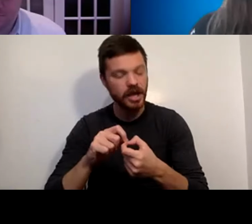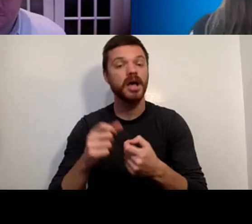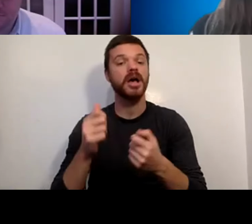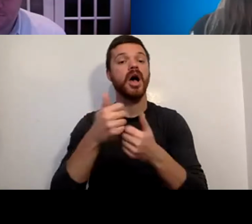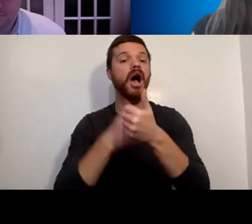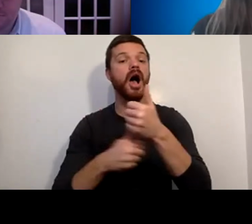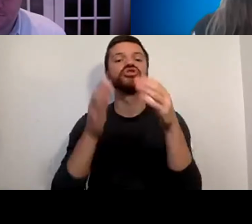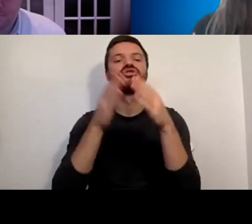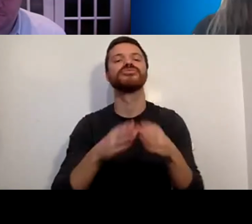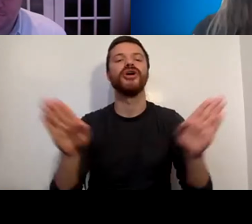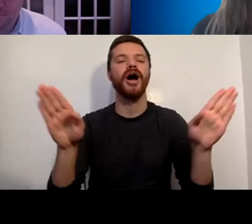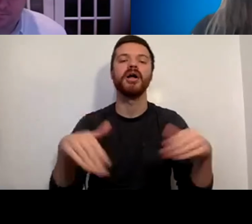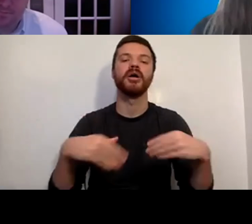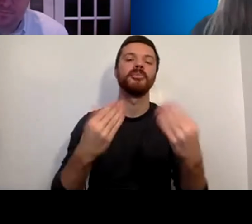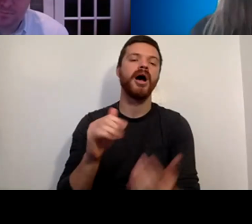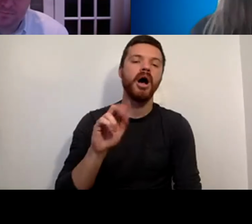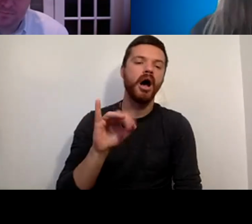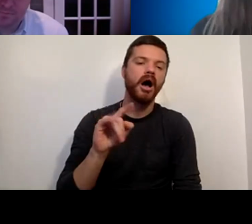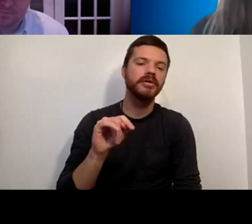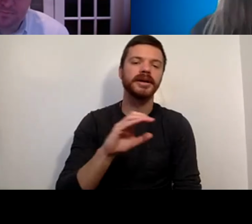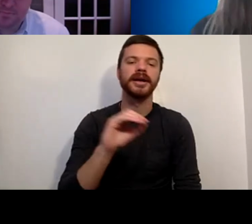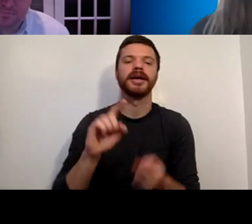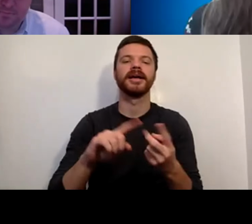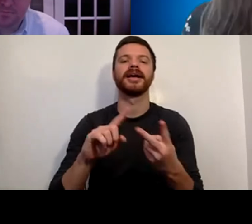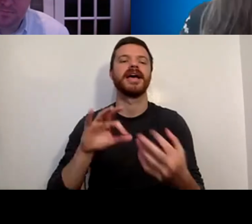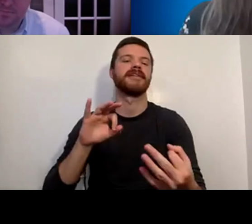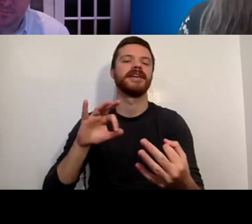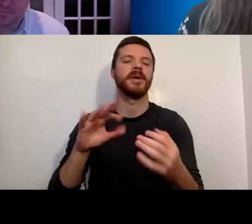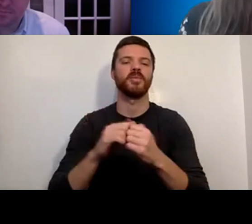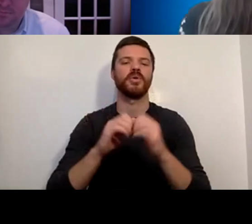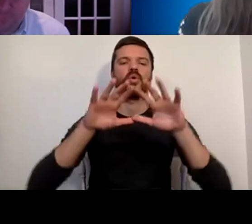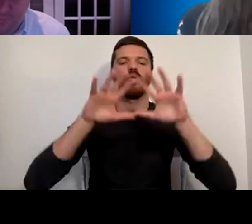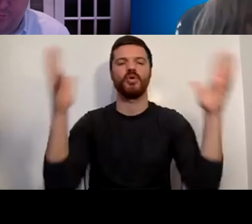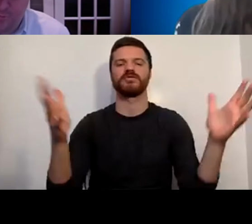audit and providing feedback as an overarching strategy.